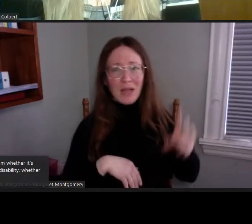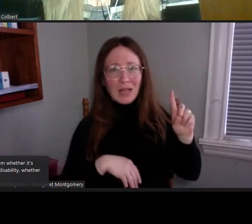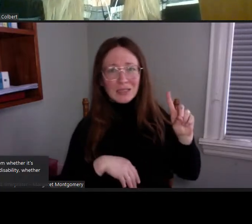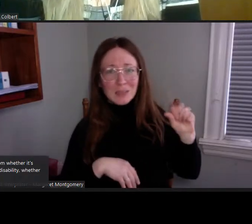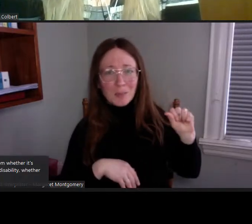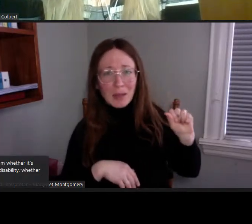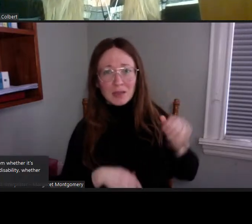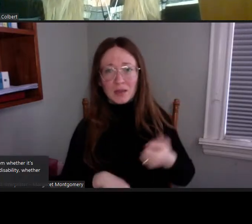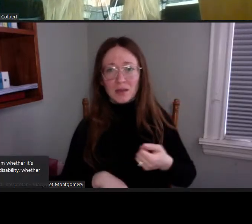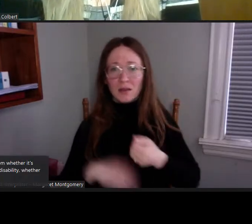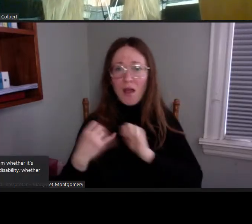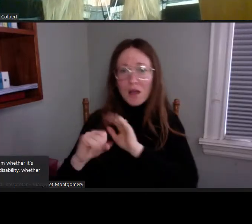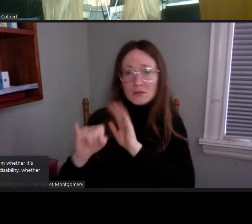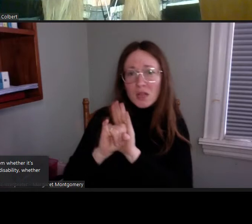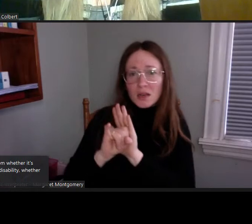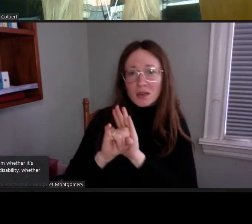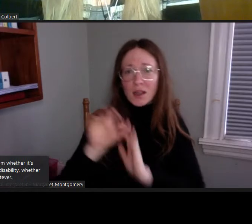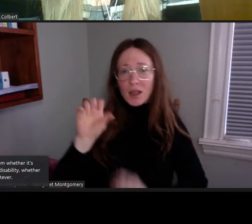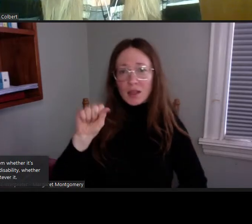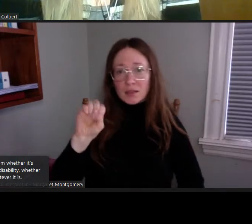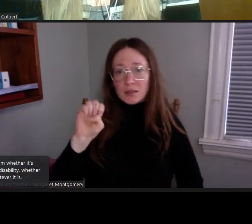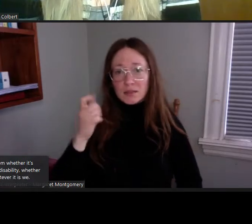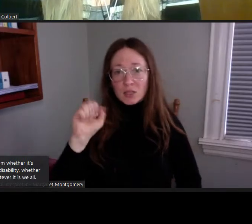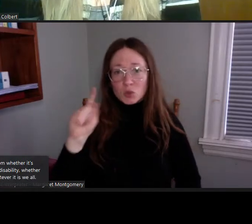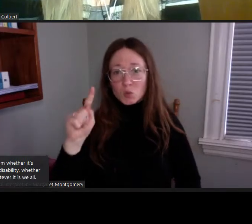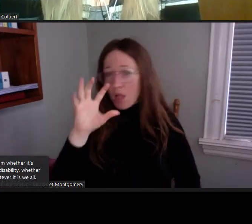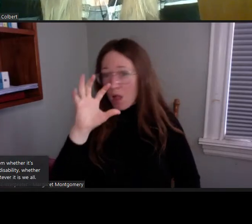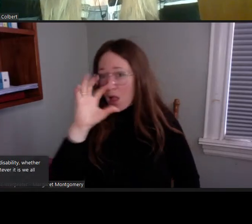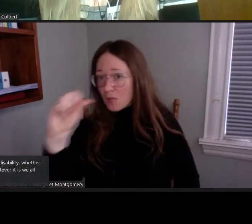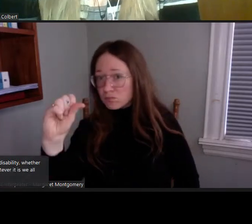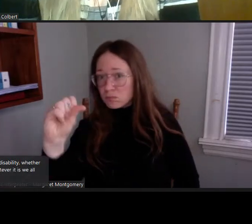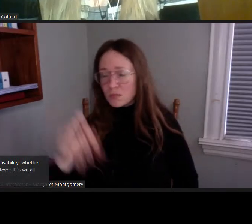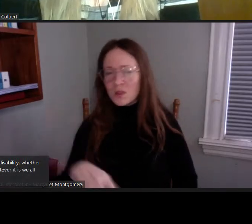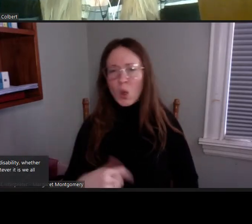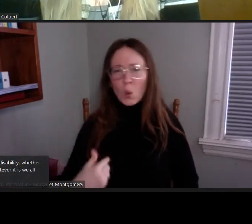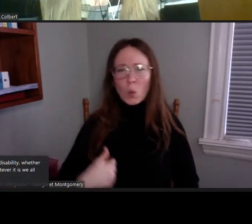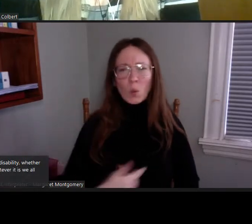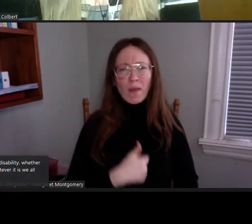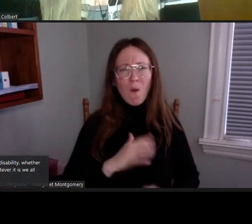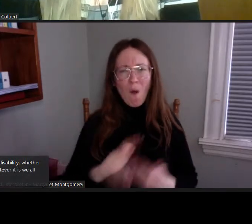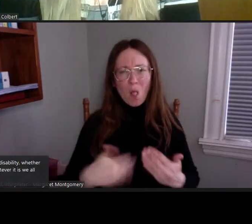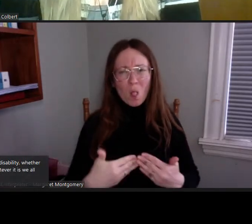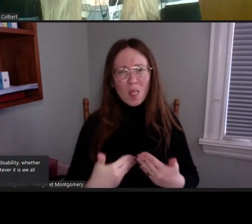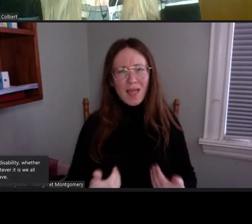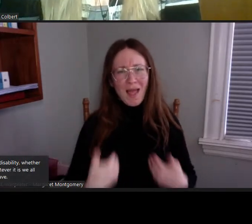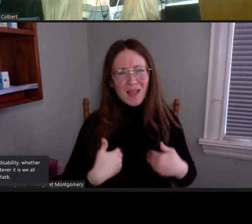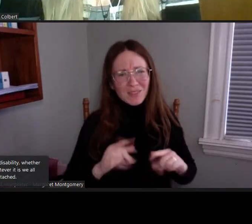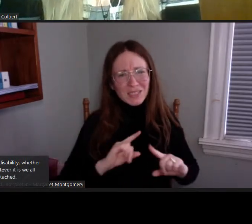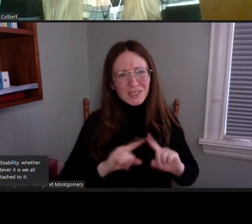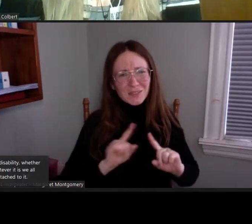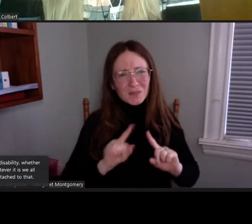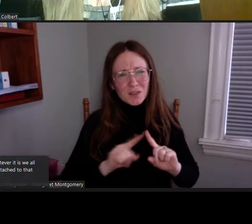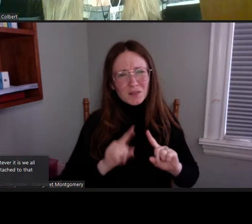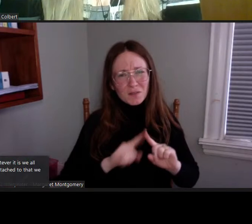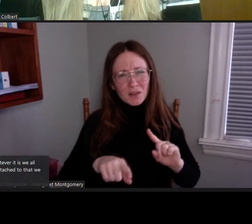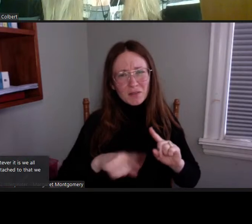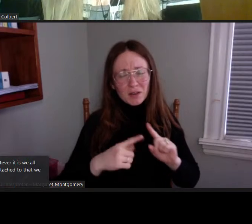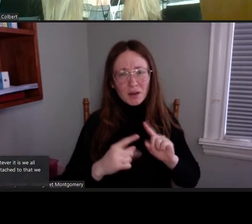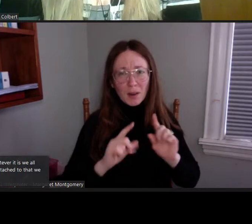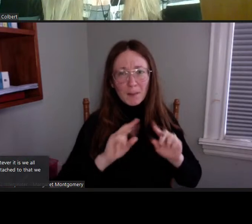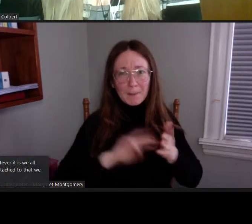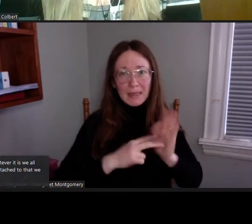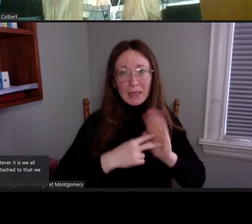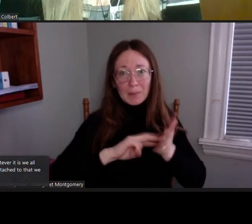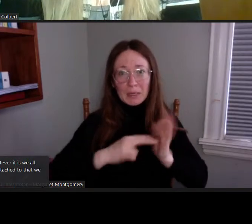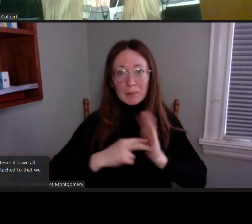sexuality, whatever it is, we all have different parts that we attach to, that we utilize, and that make